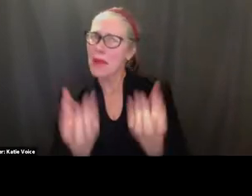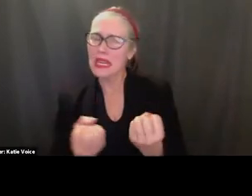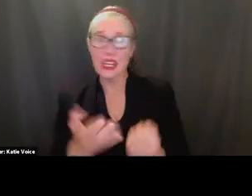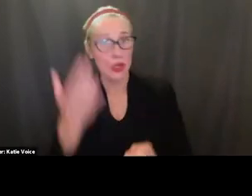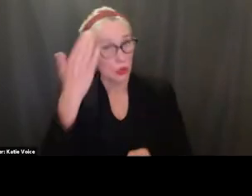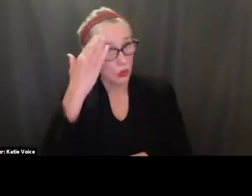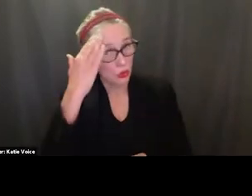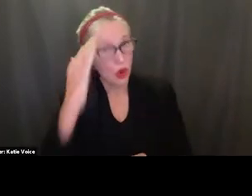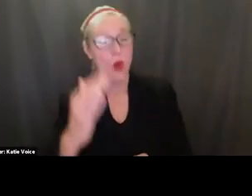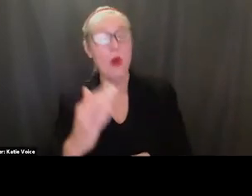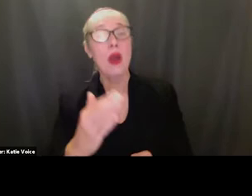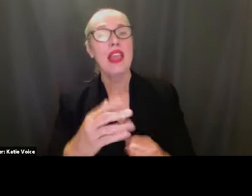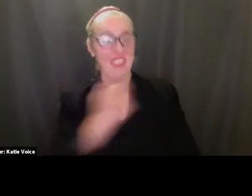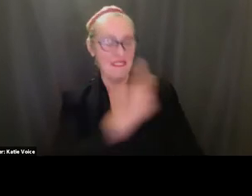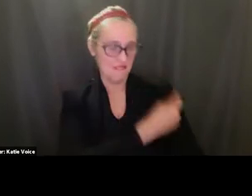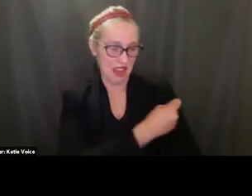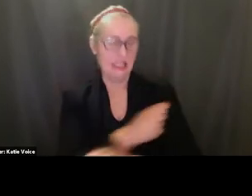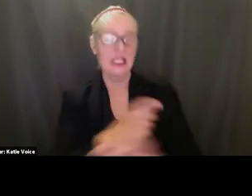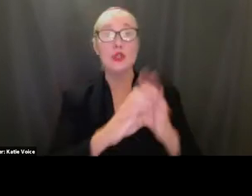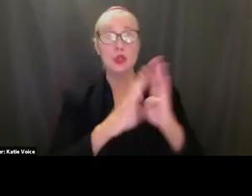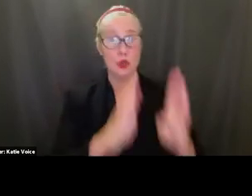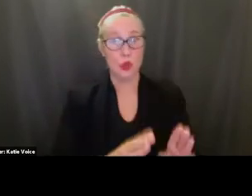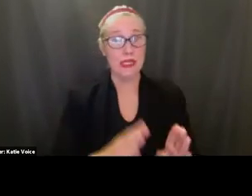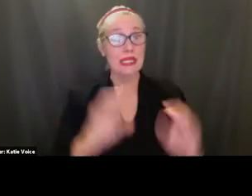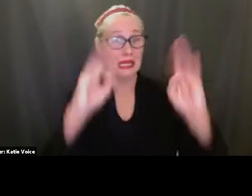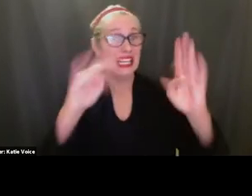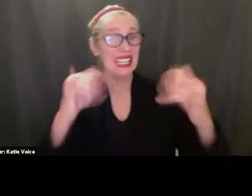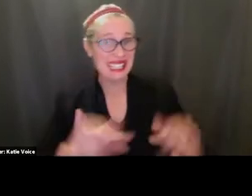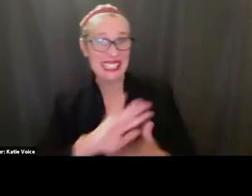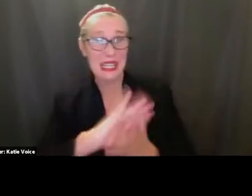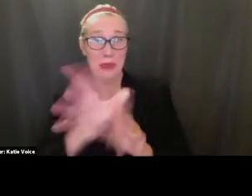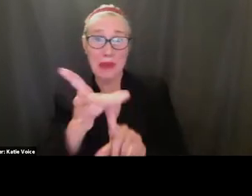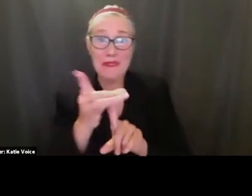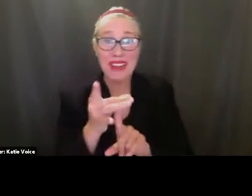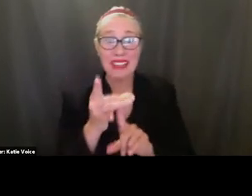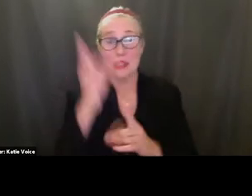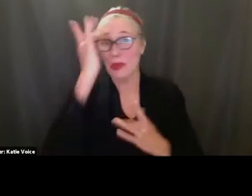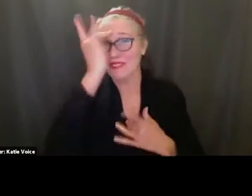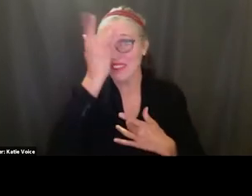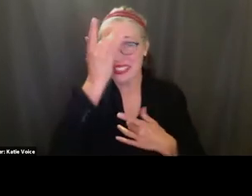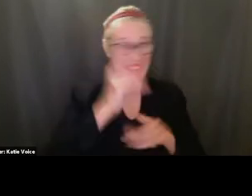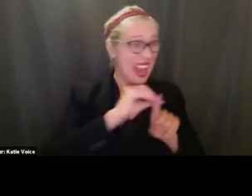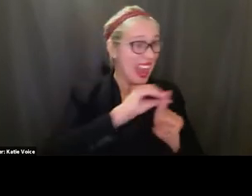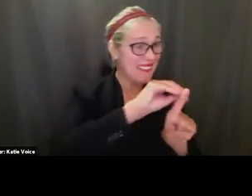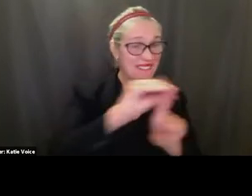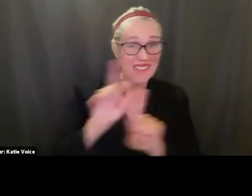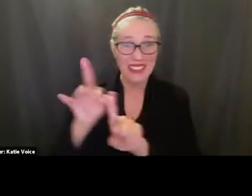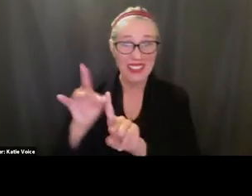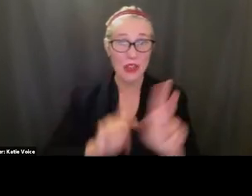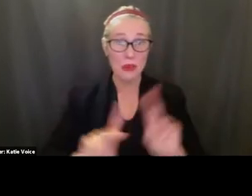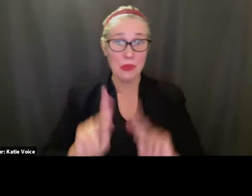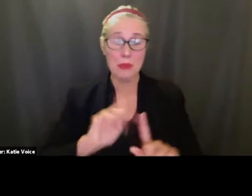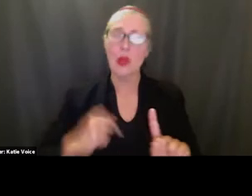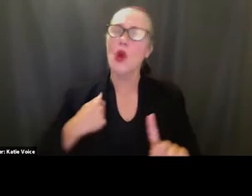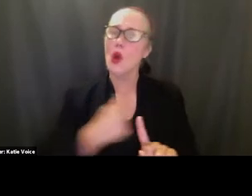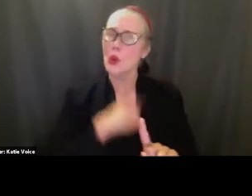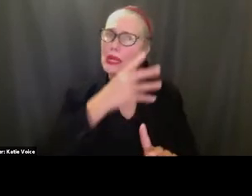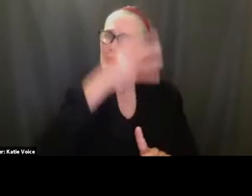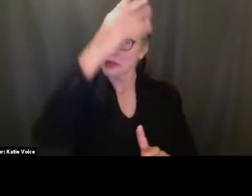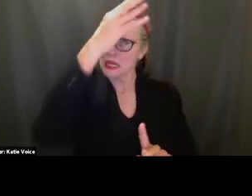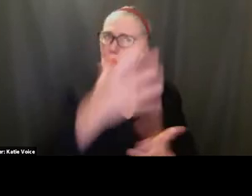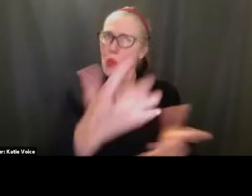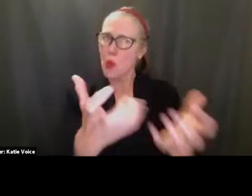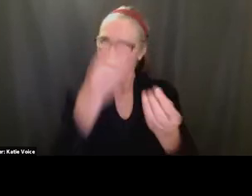know vaccinated students and teachers can still get infected with a virus and infect others around them we as parents deserve to have that